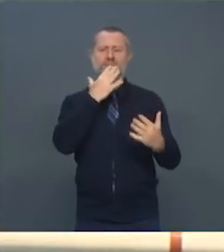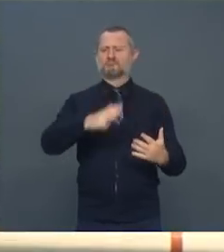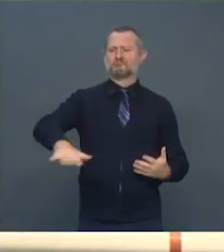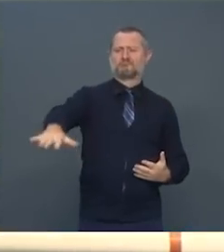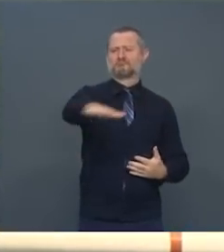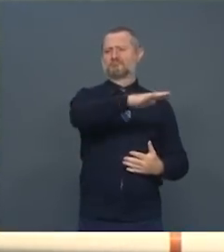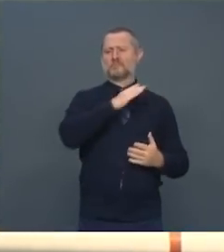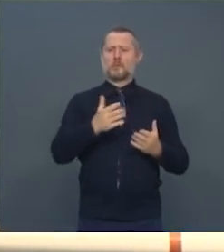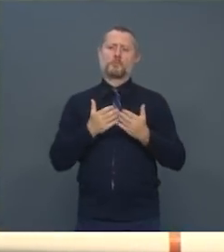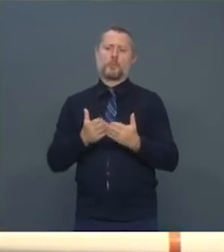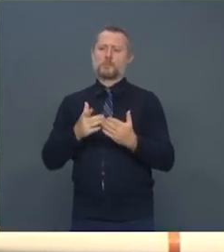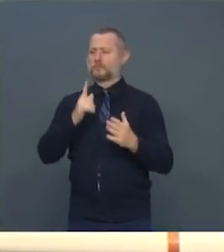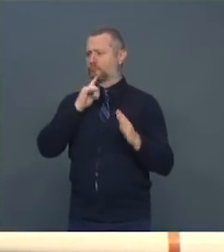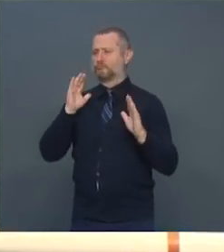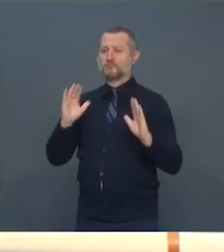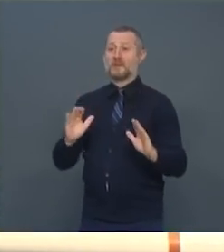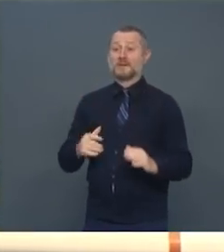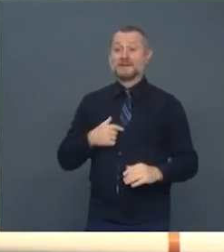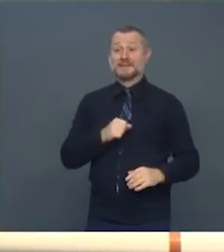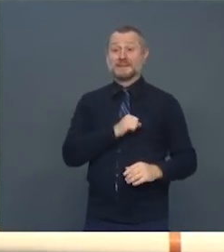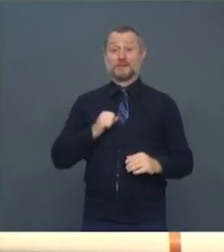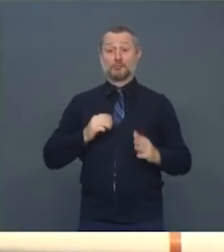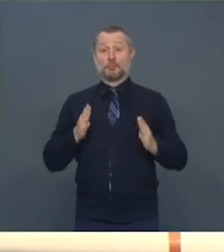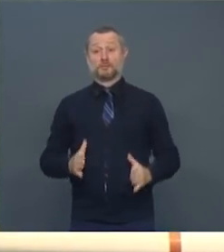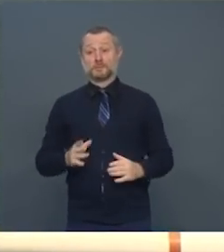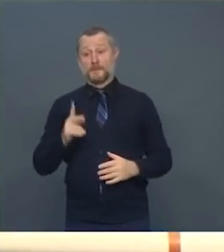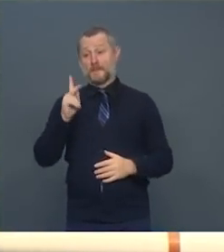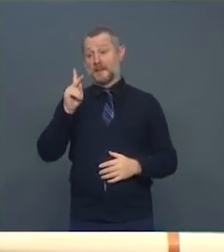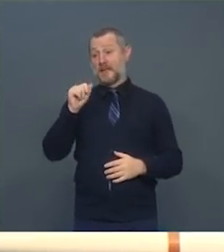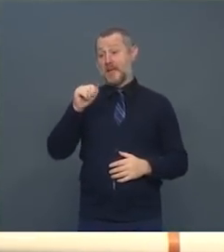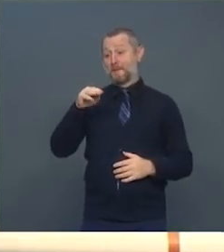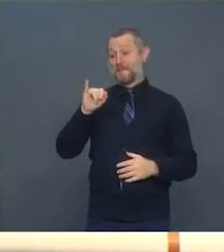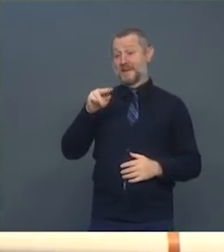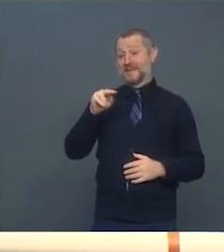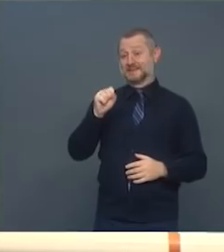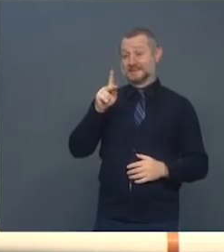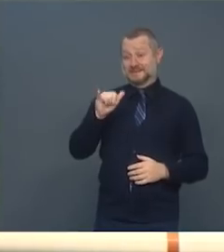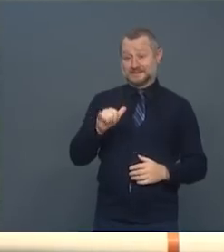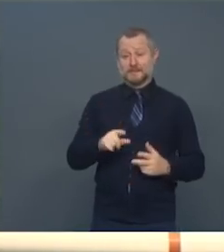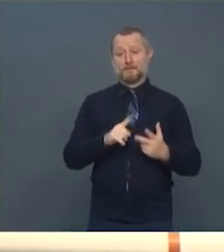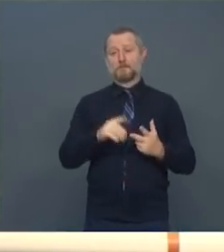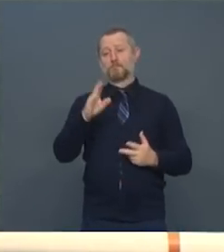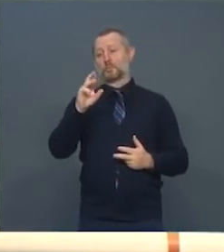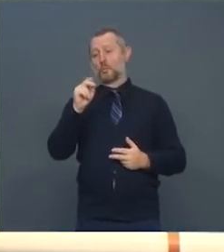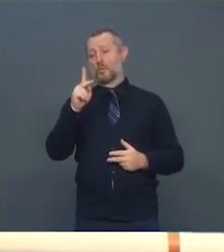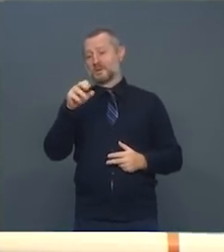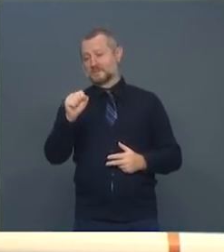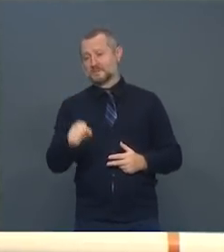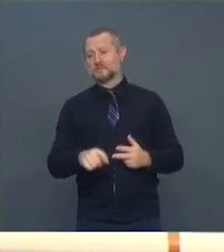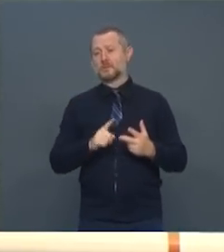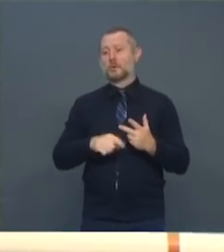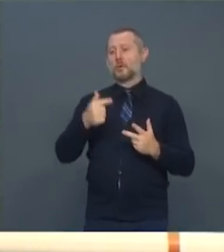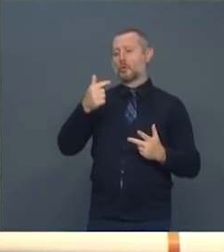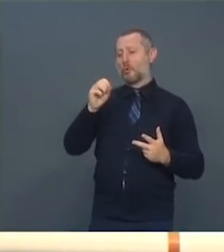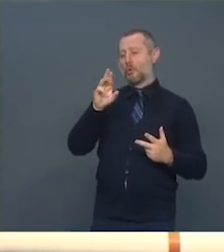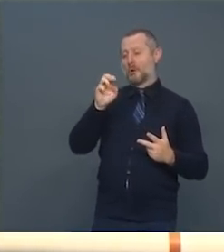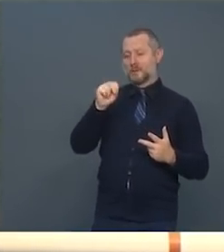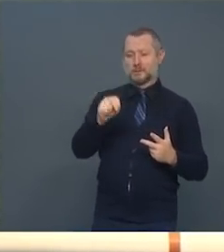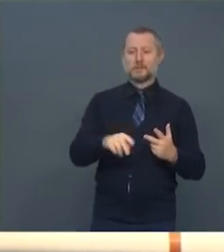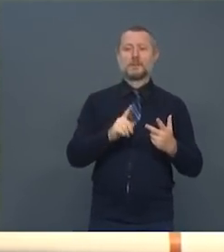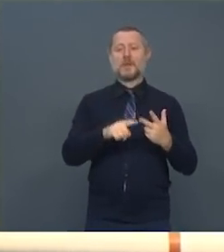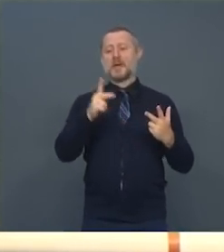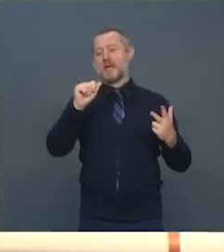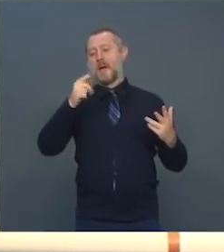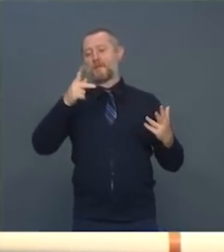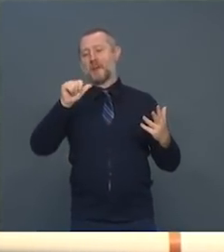with us. Senator Todd Kominsky. Senator John Brooks, Senator Jim Gorin, Senator Anna Kaplan, Senator